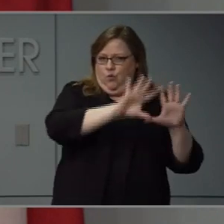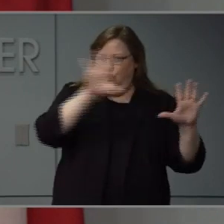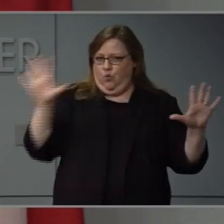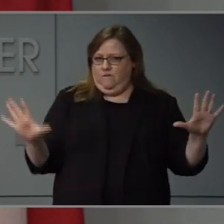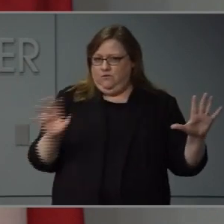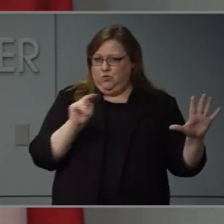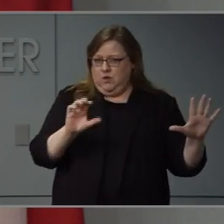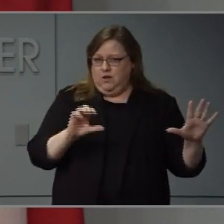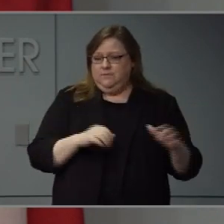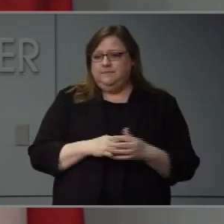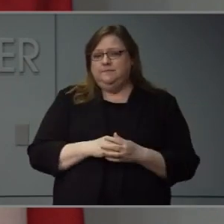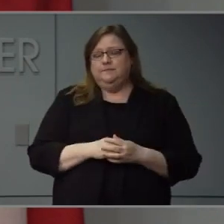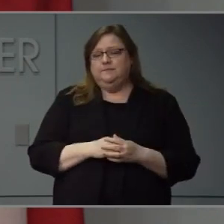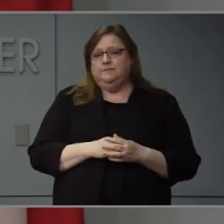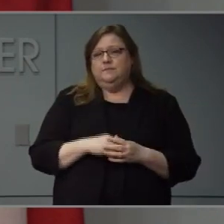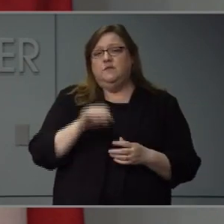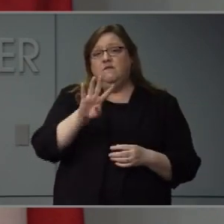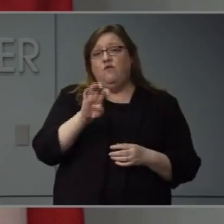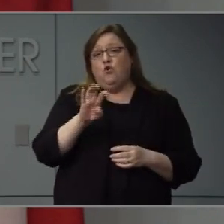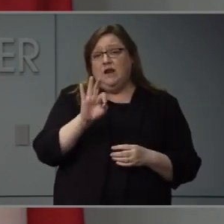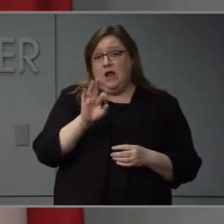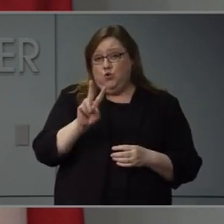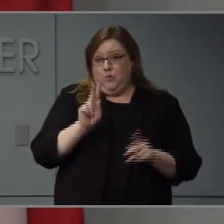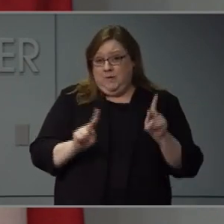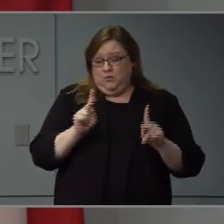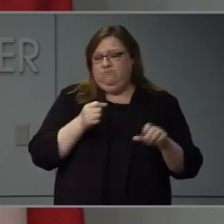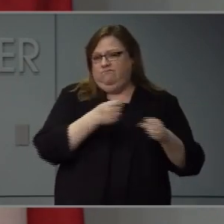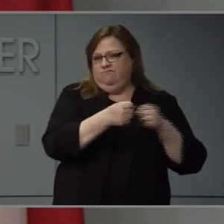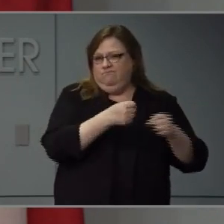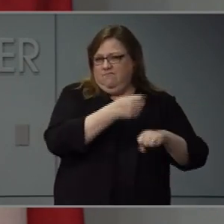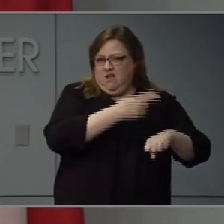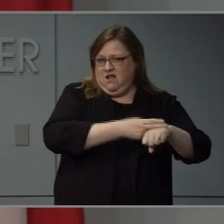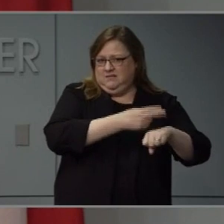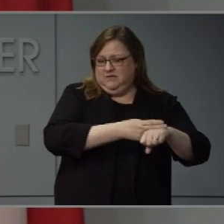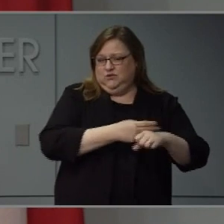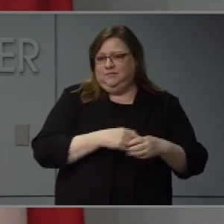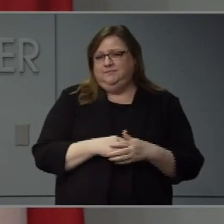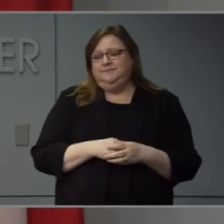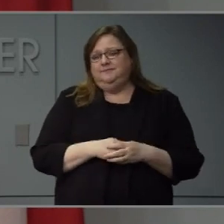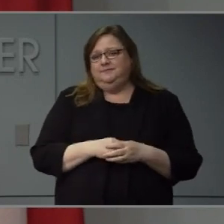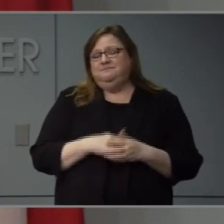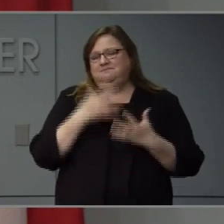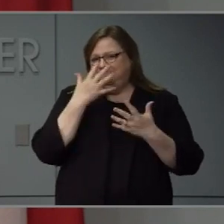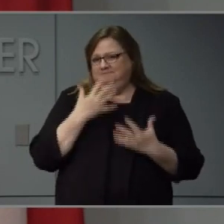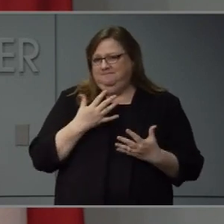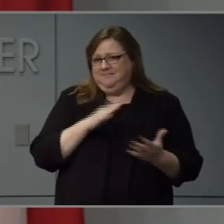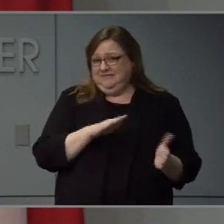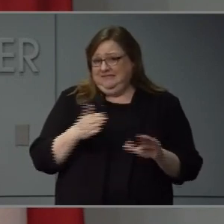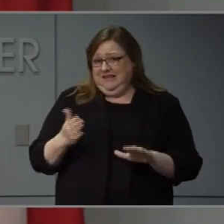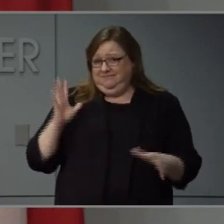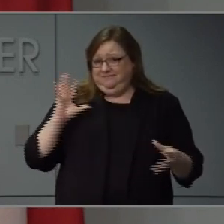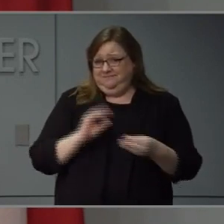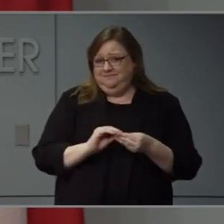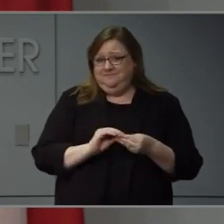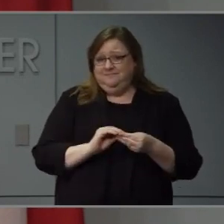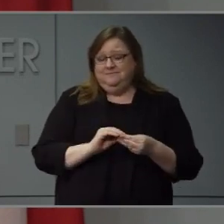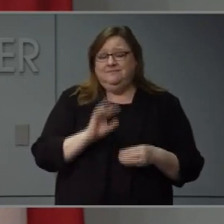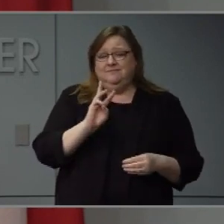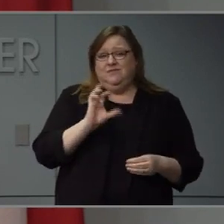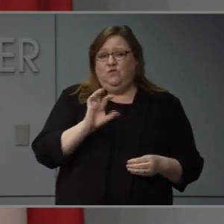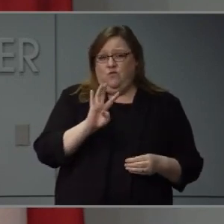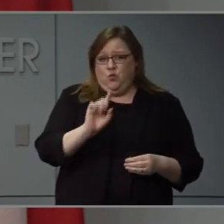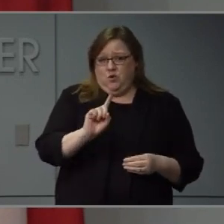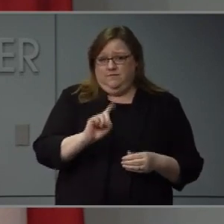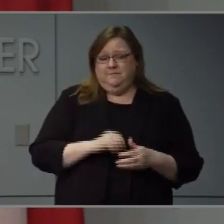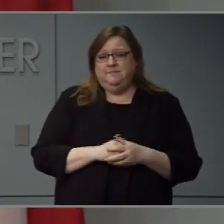been 641 deaths. Today, we are issuing updated guidance about who should